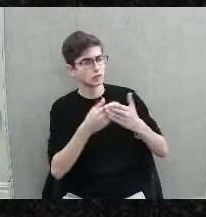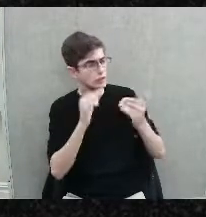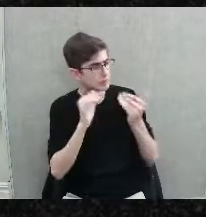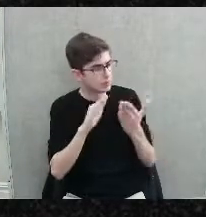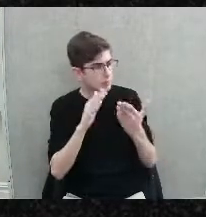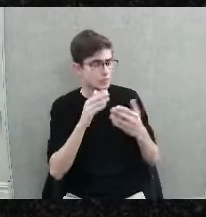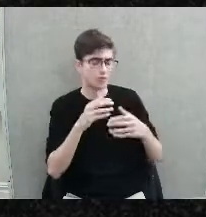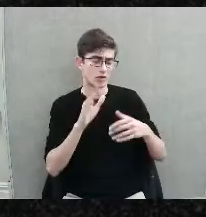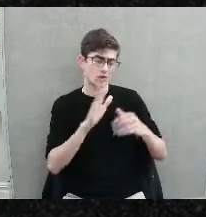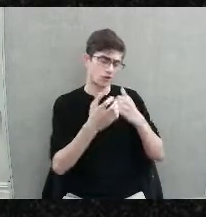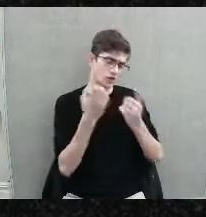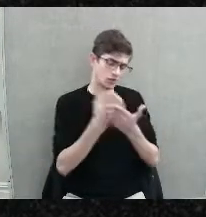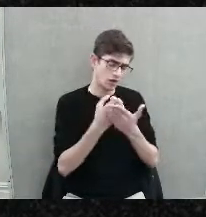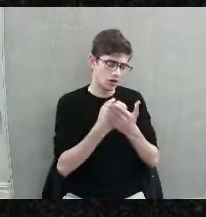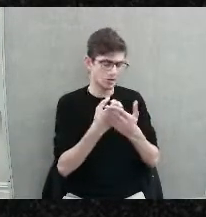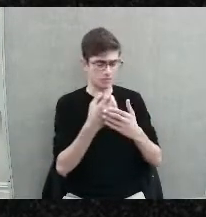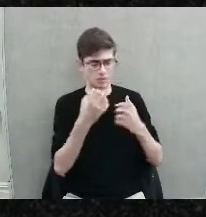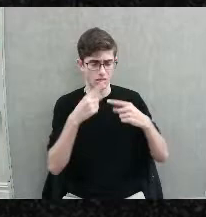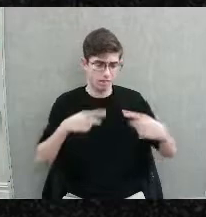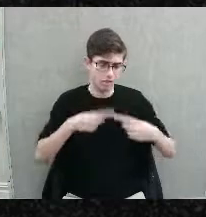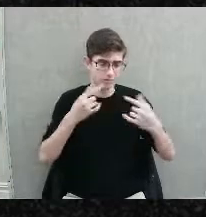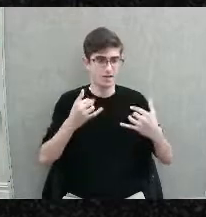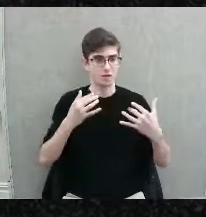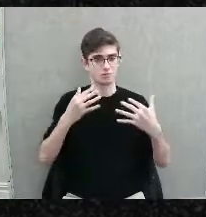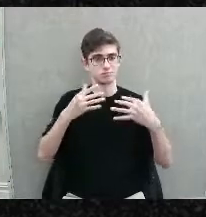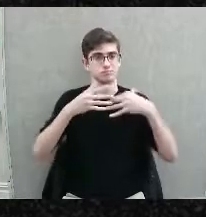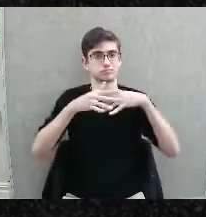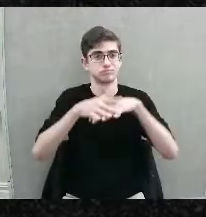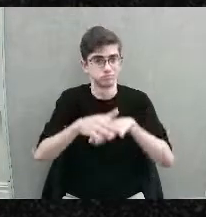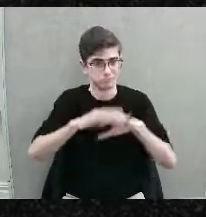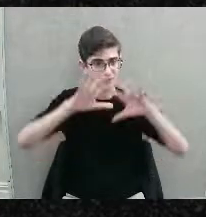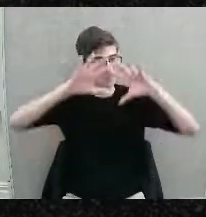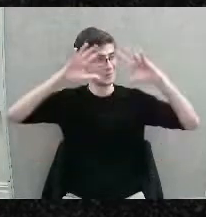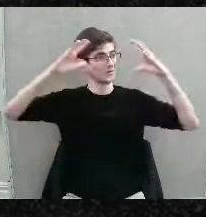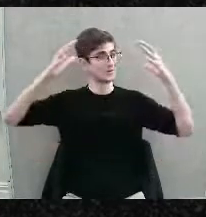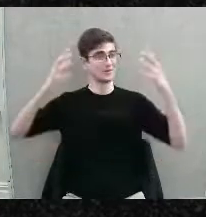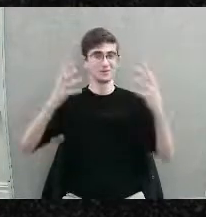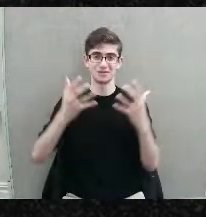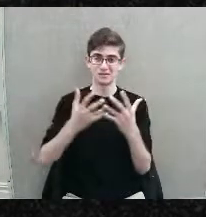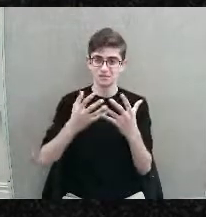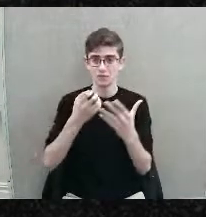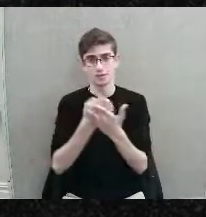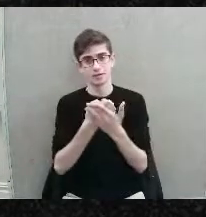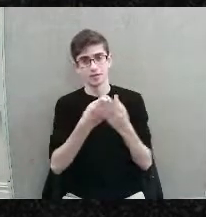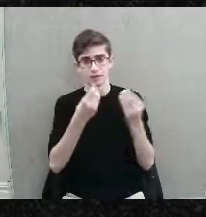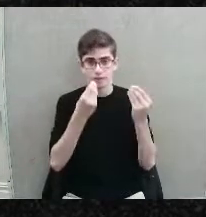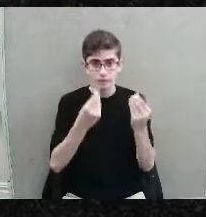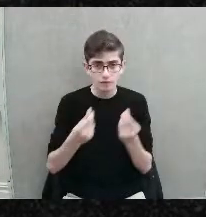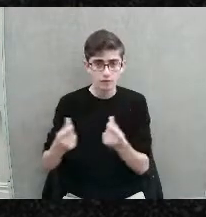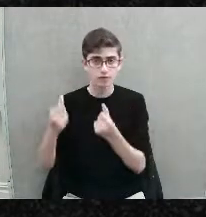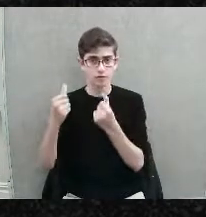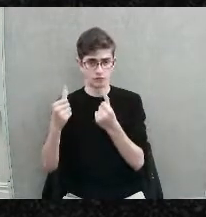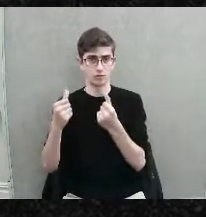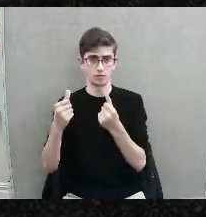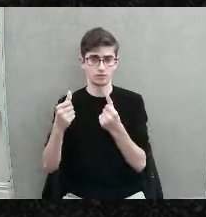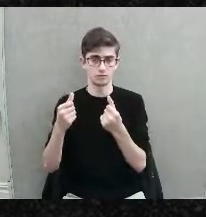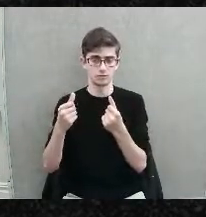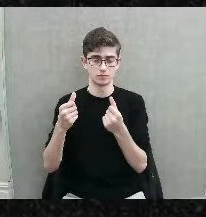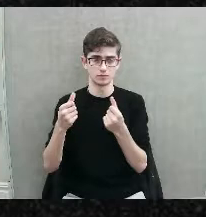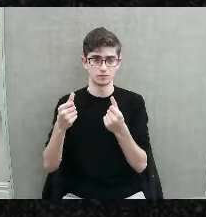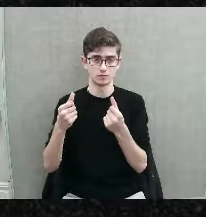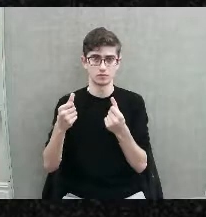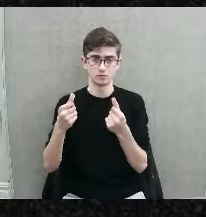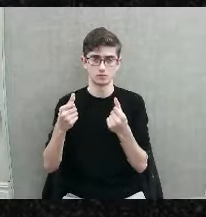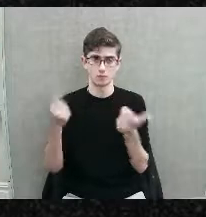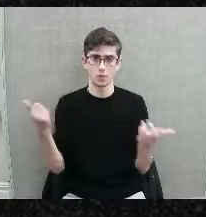into transnational financial economic flows, right? So no longer are you going to be sort of the periphery, right, in relation to these sorts